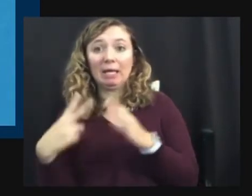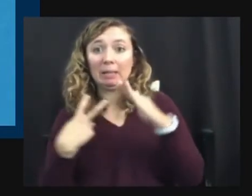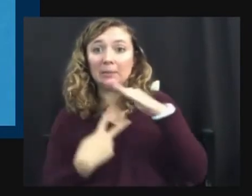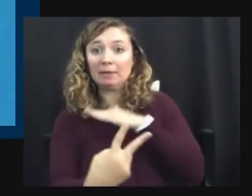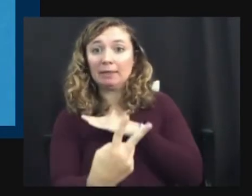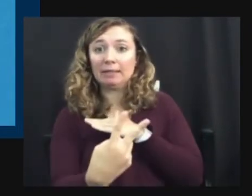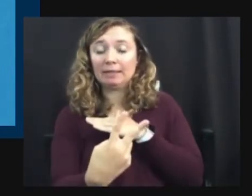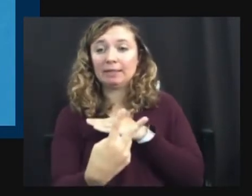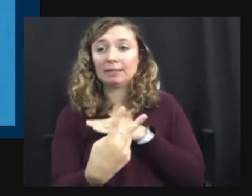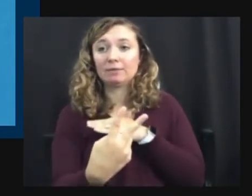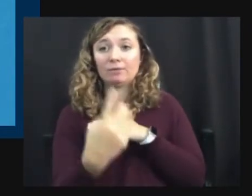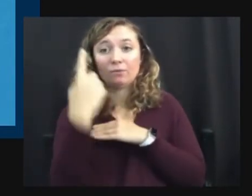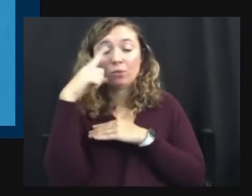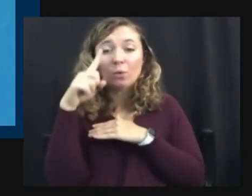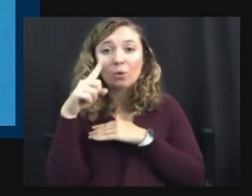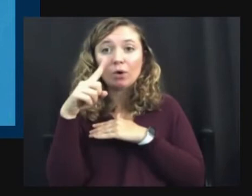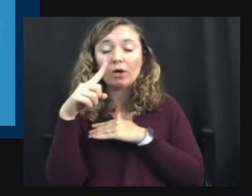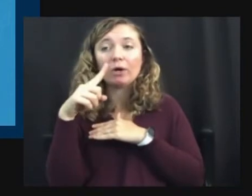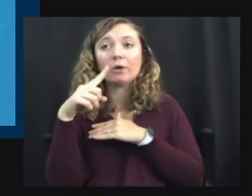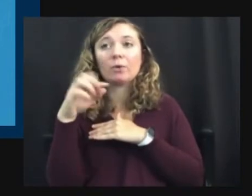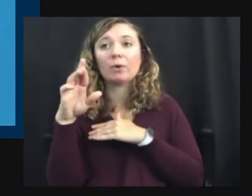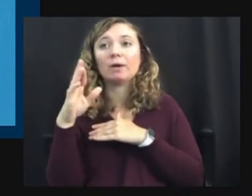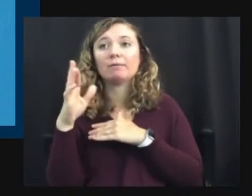doctor's note for about